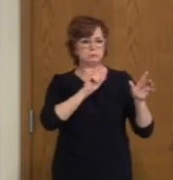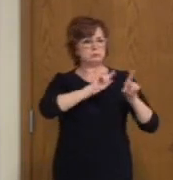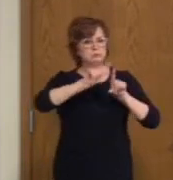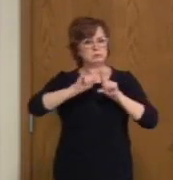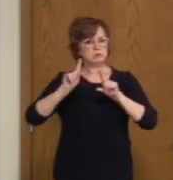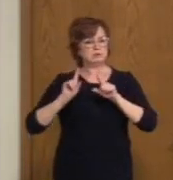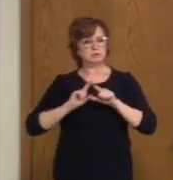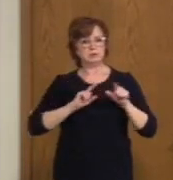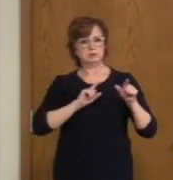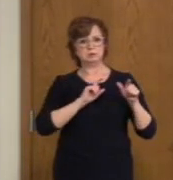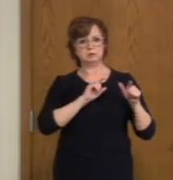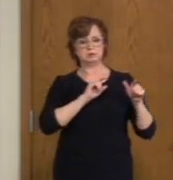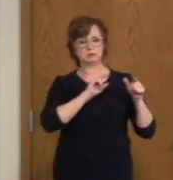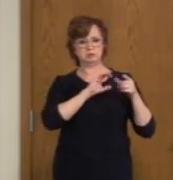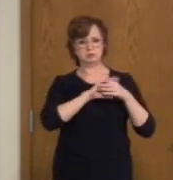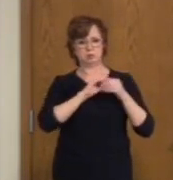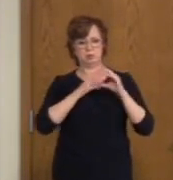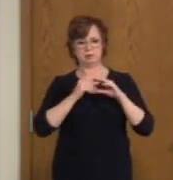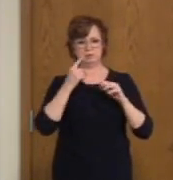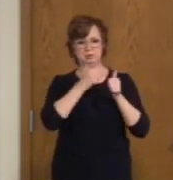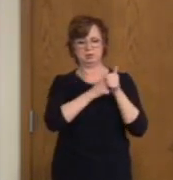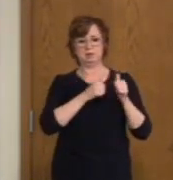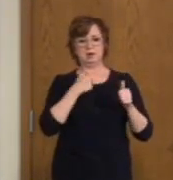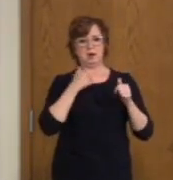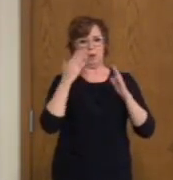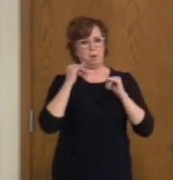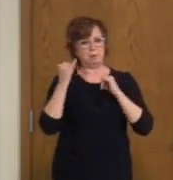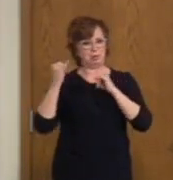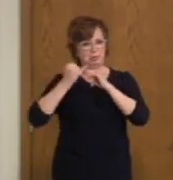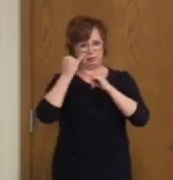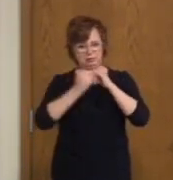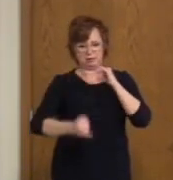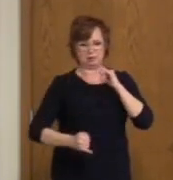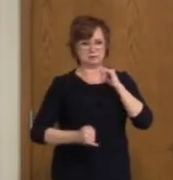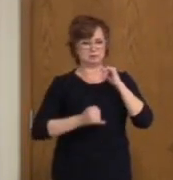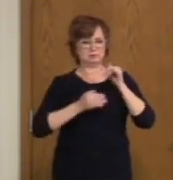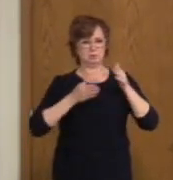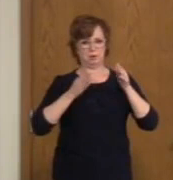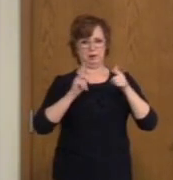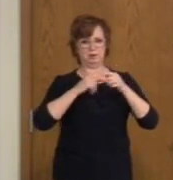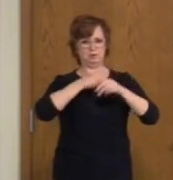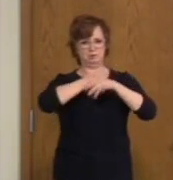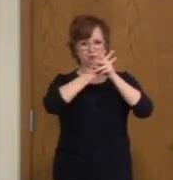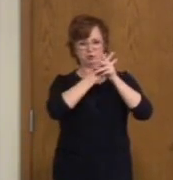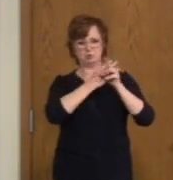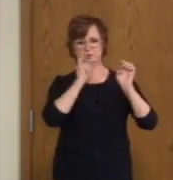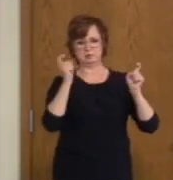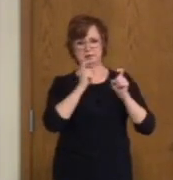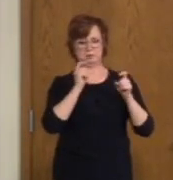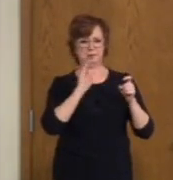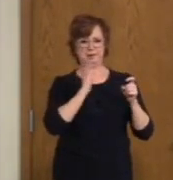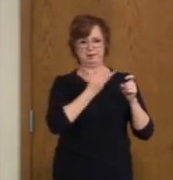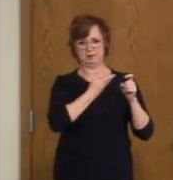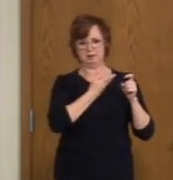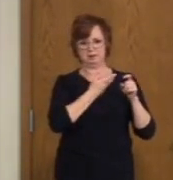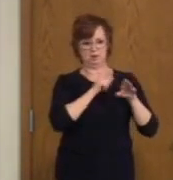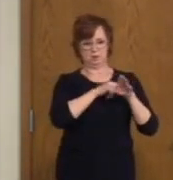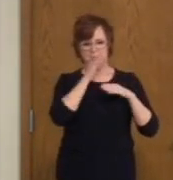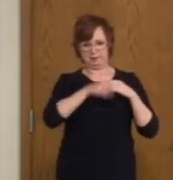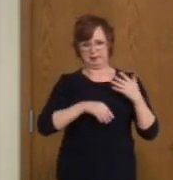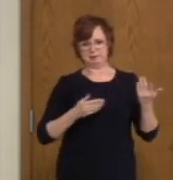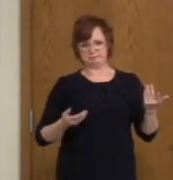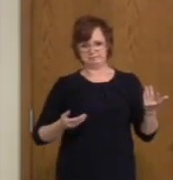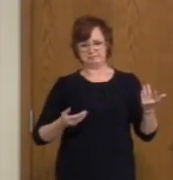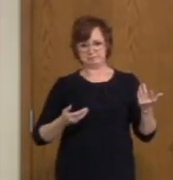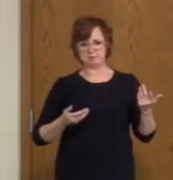last year to participate in this event virtually. I would hope that many would consider that this year. We're in the final number of weeks